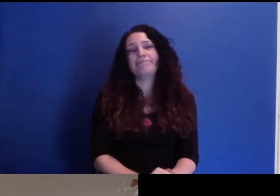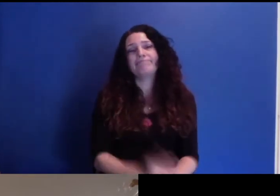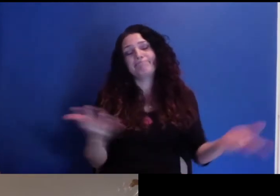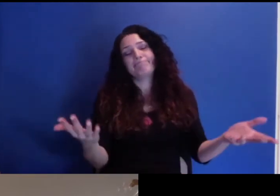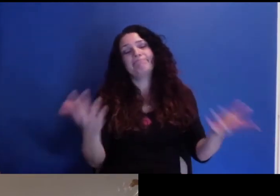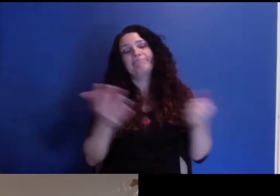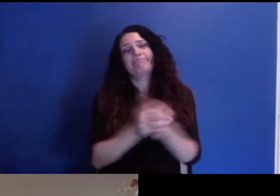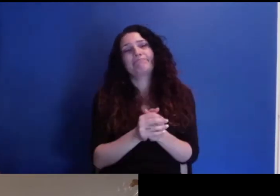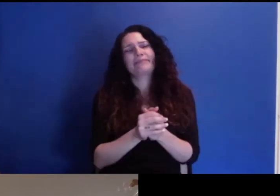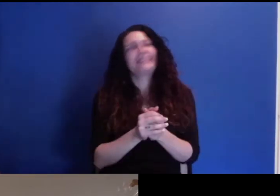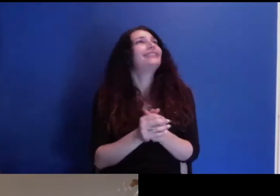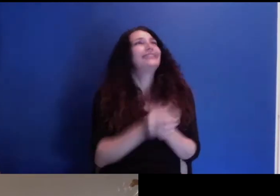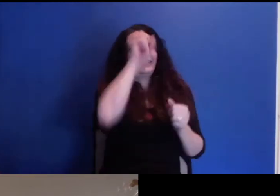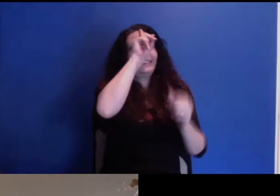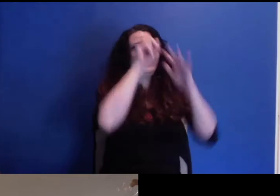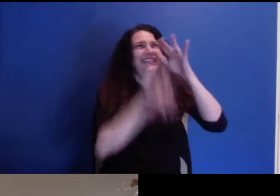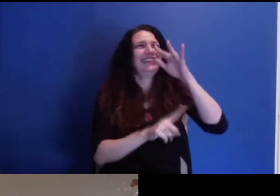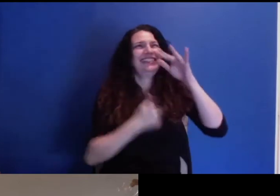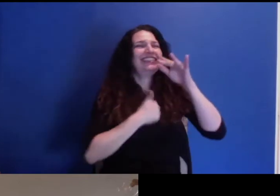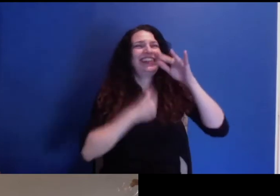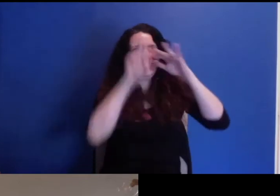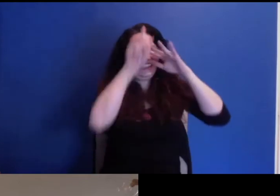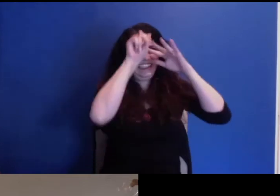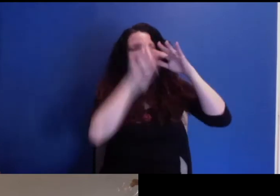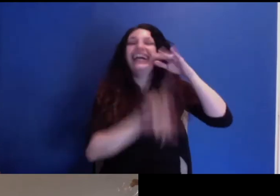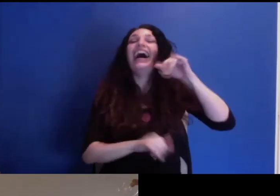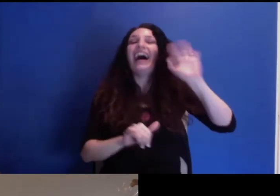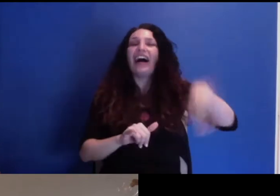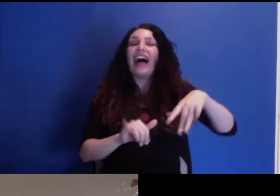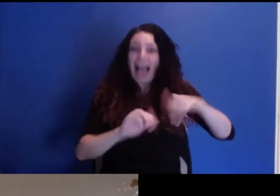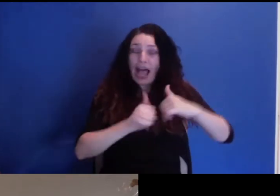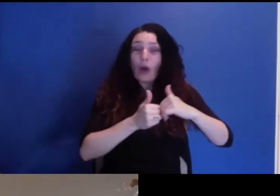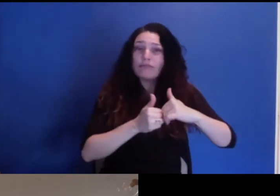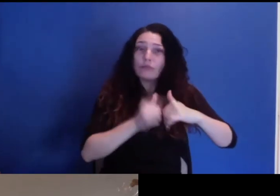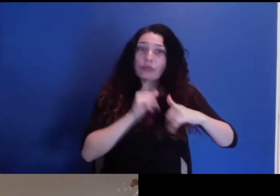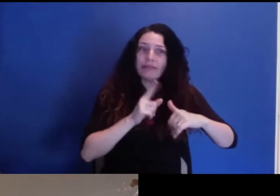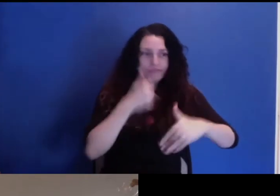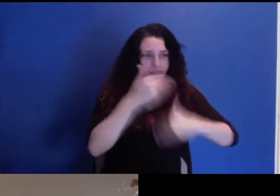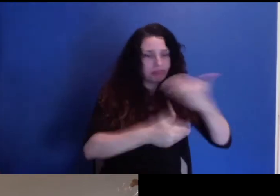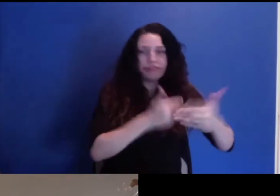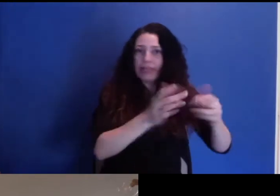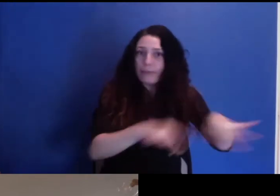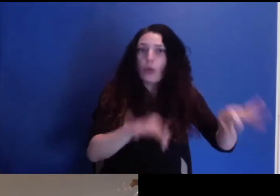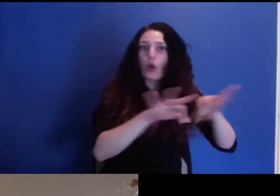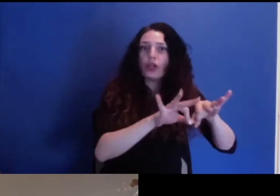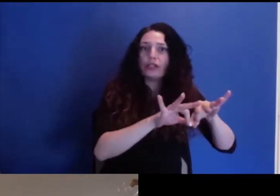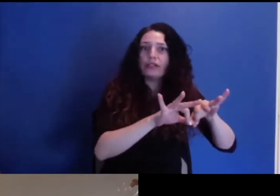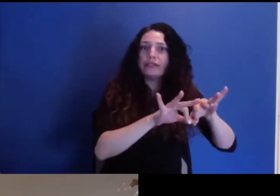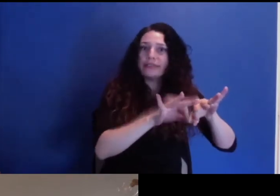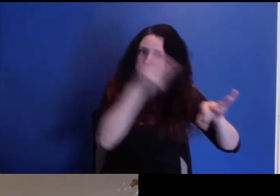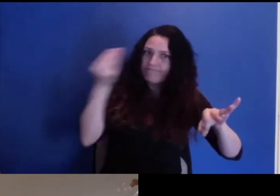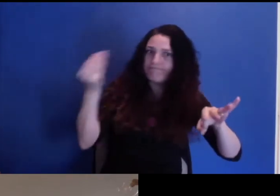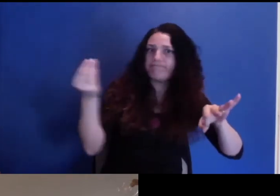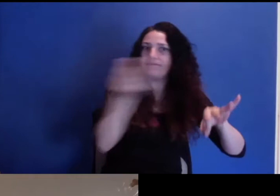what was I going to say? Lost my train of thought. But how important that story is, and telling that in that way, especially, you know, with